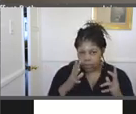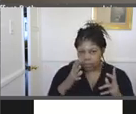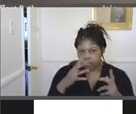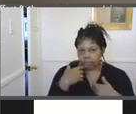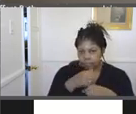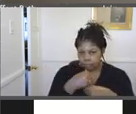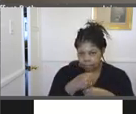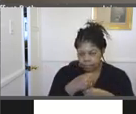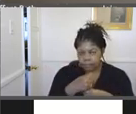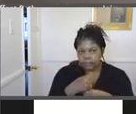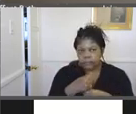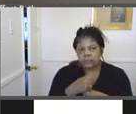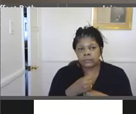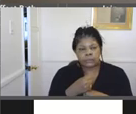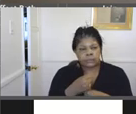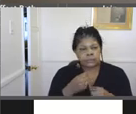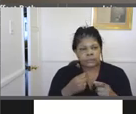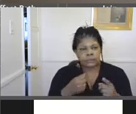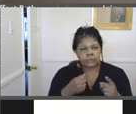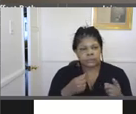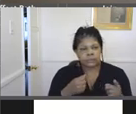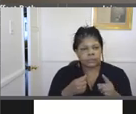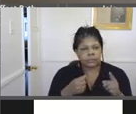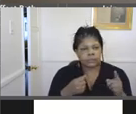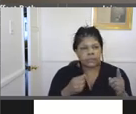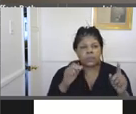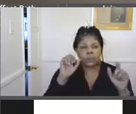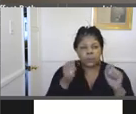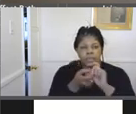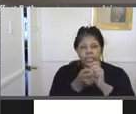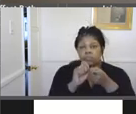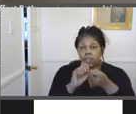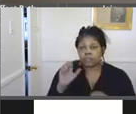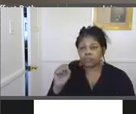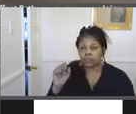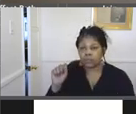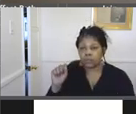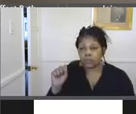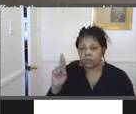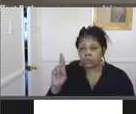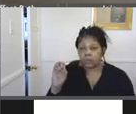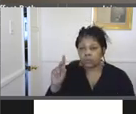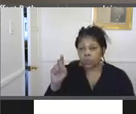then because maybe otherwise it'd be difficult to select, and we can change the stroke color to the gray.